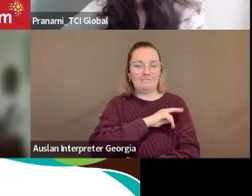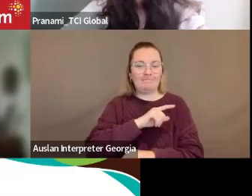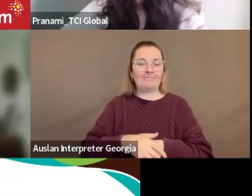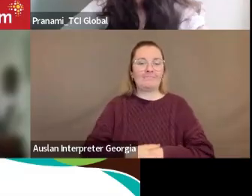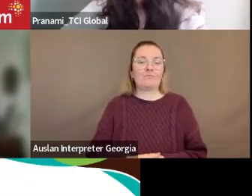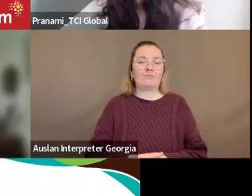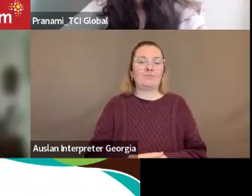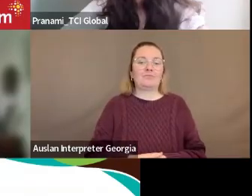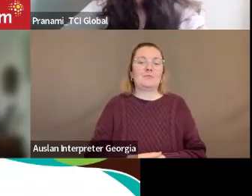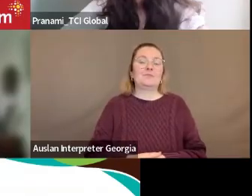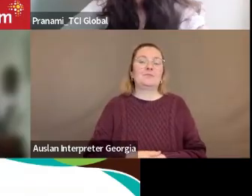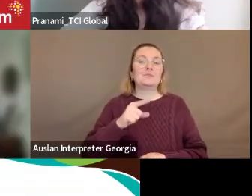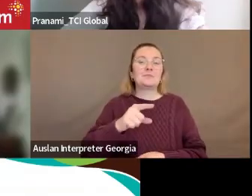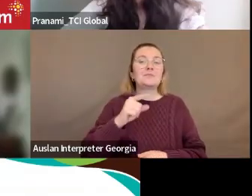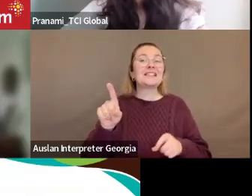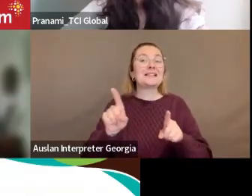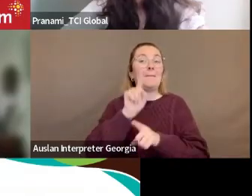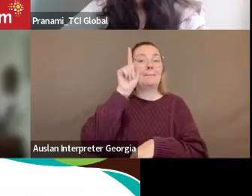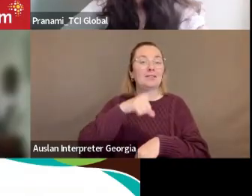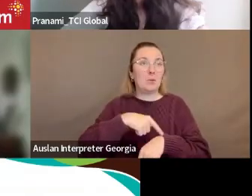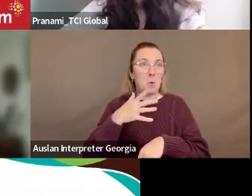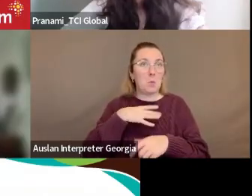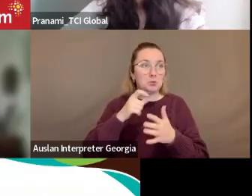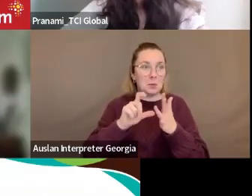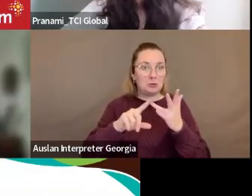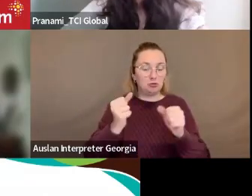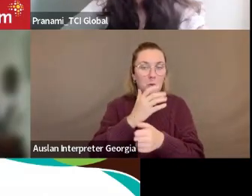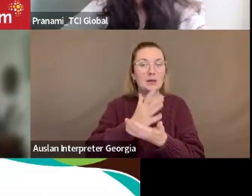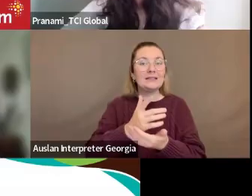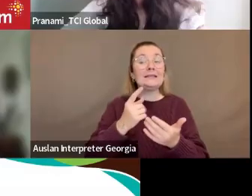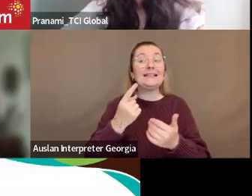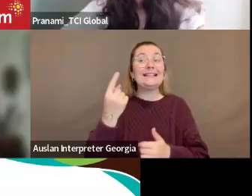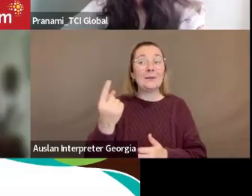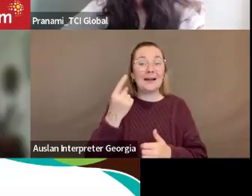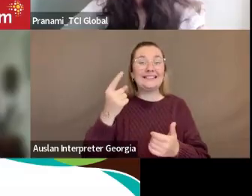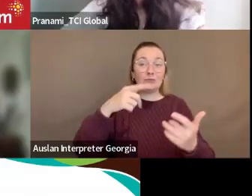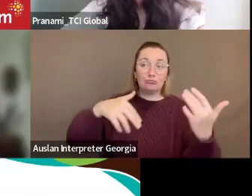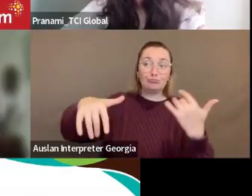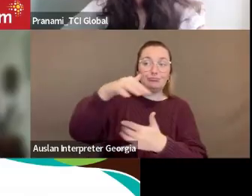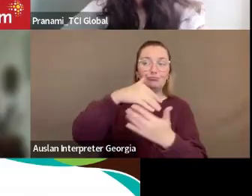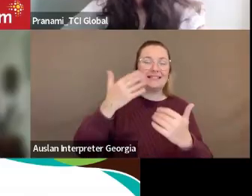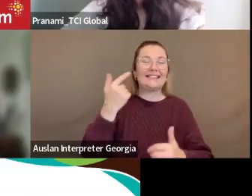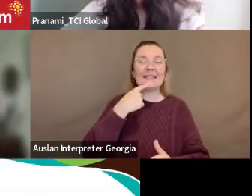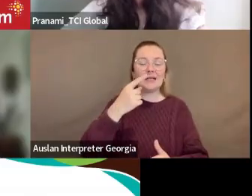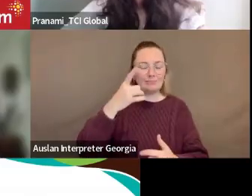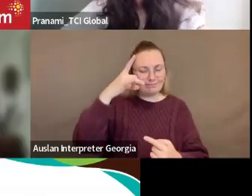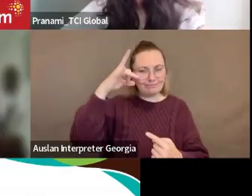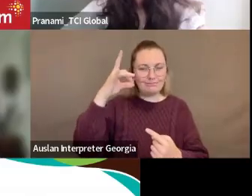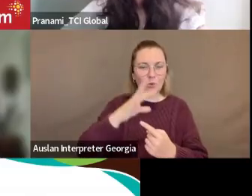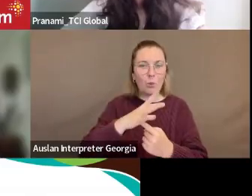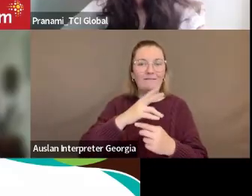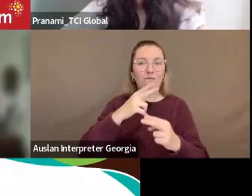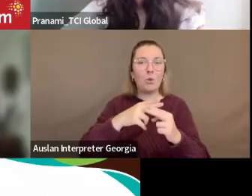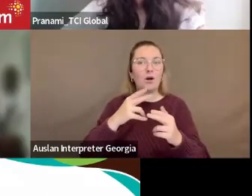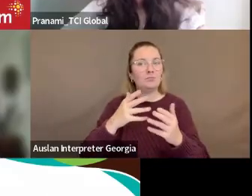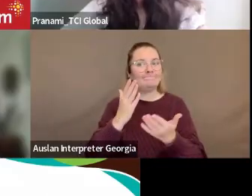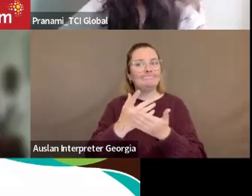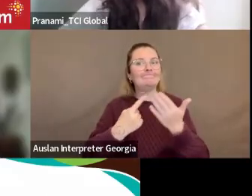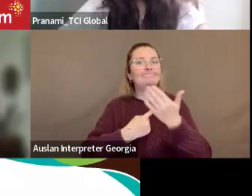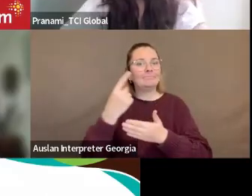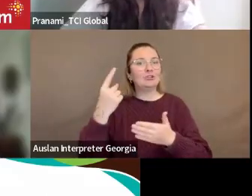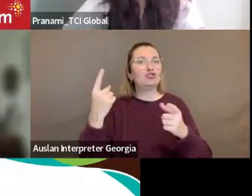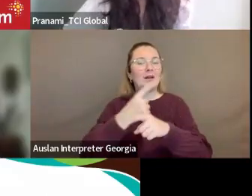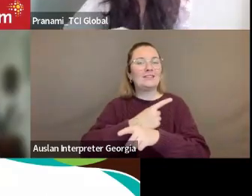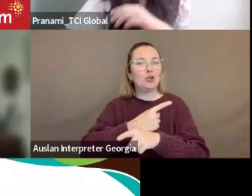do. At the same time, we recognise that strong and independent civil society, as I've just mentioned, is essential for lasting change. So